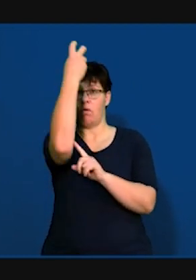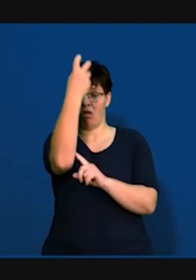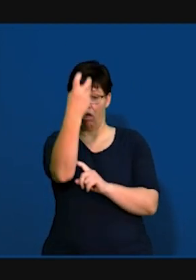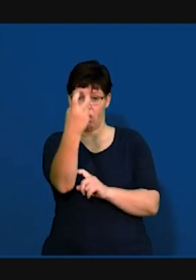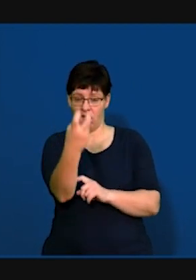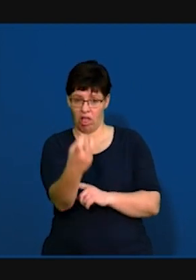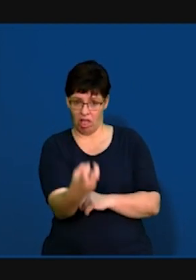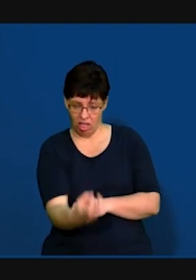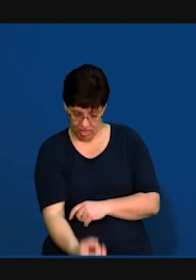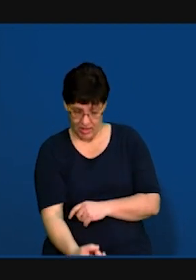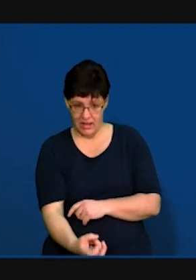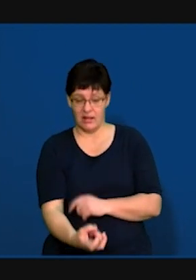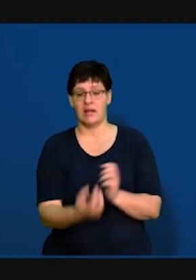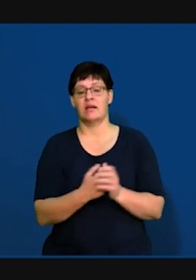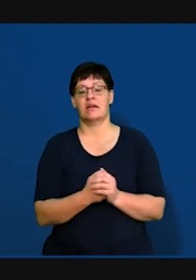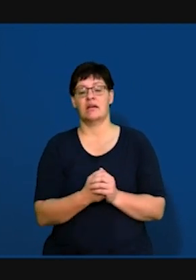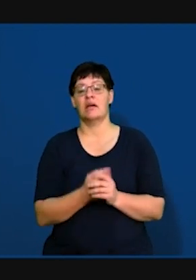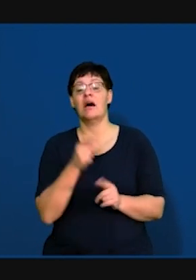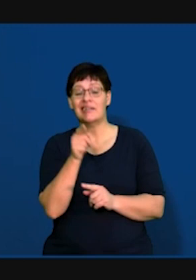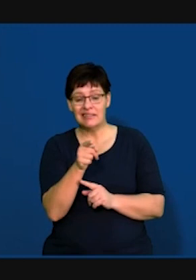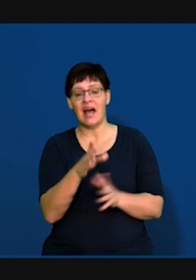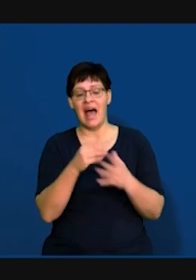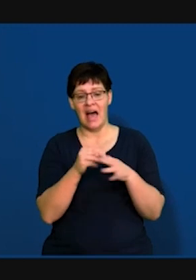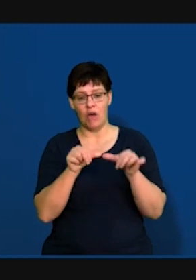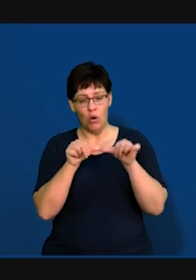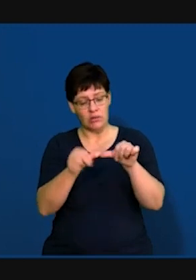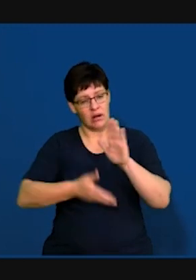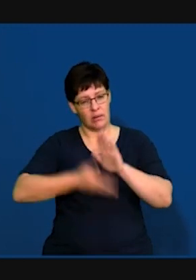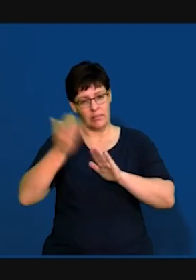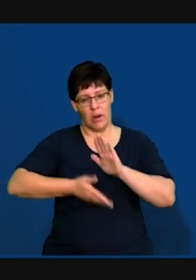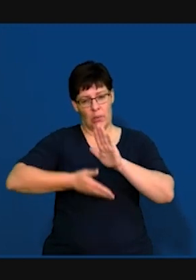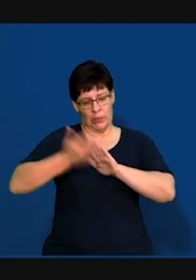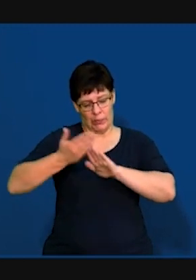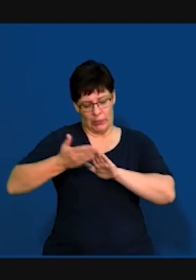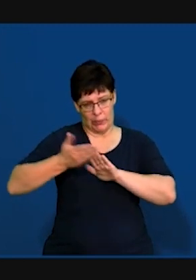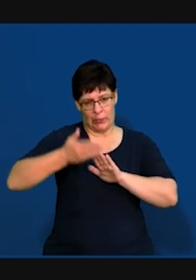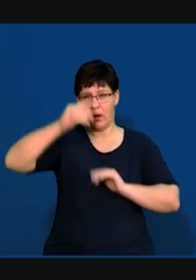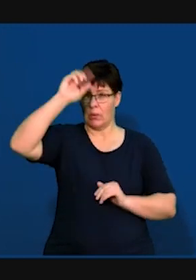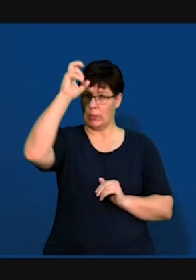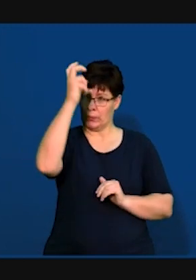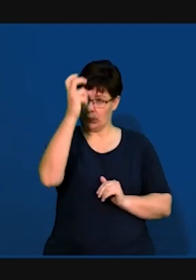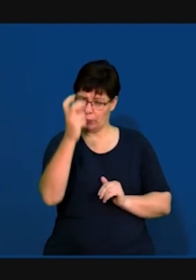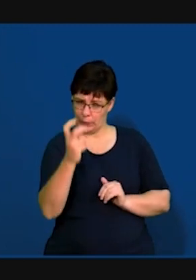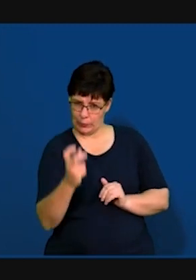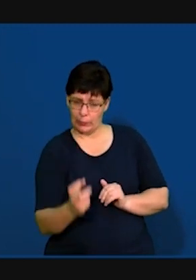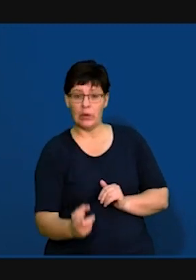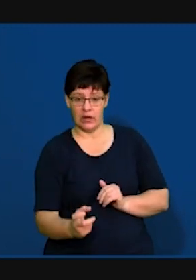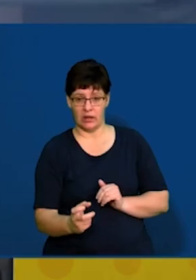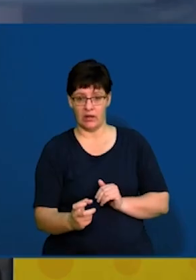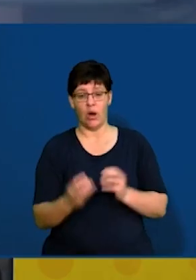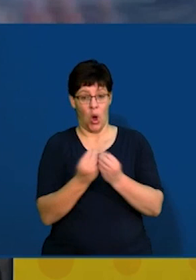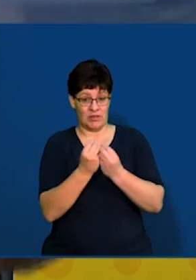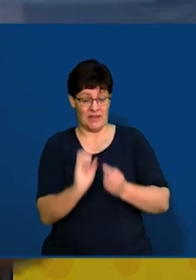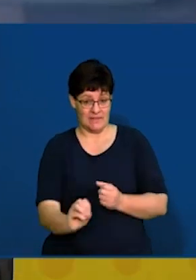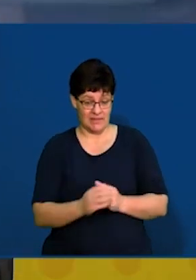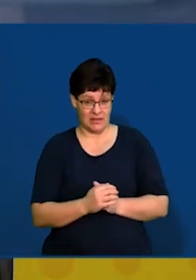vertical projectile motion is that there is a constant acceleration that is experienced by the object. So,